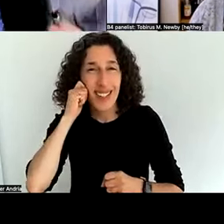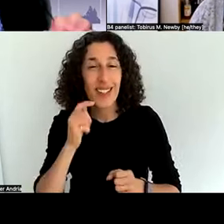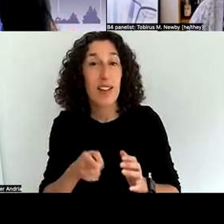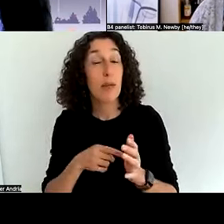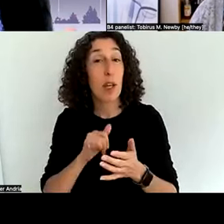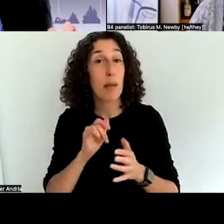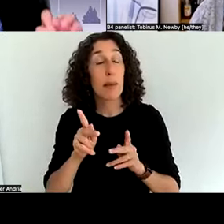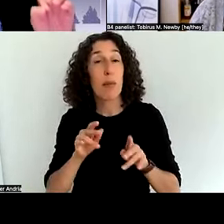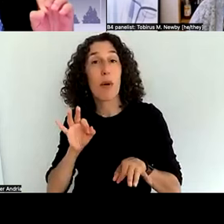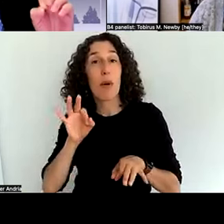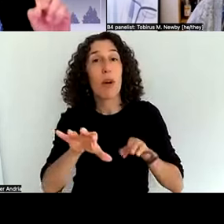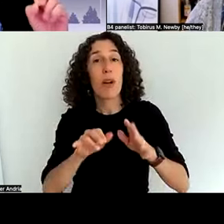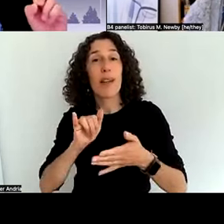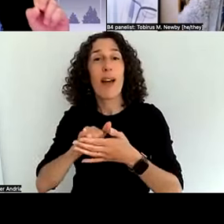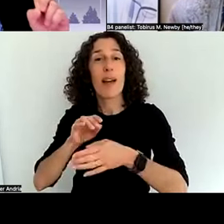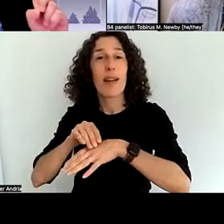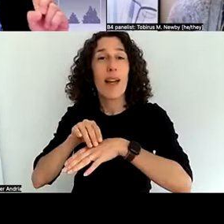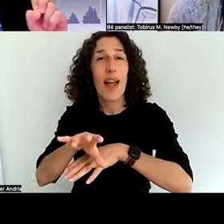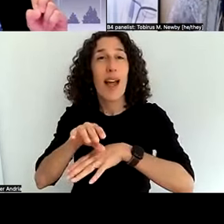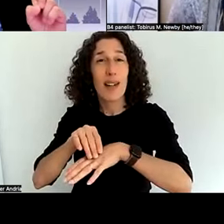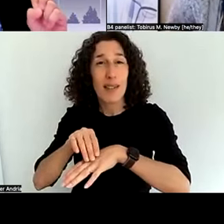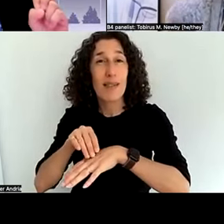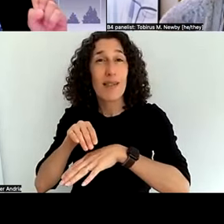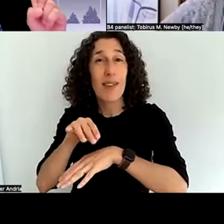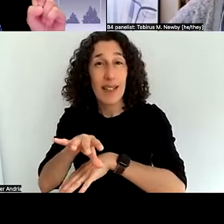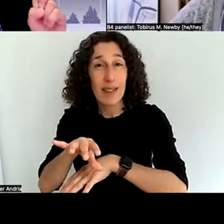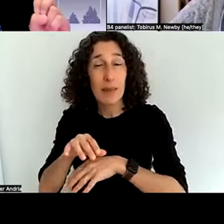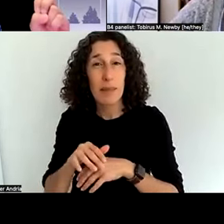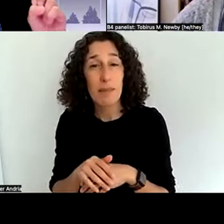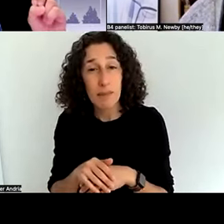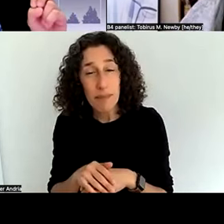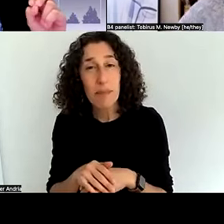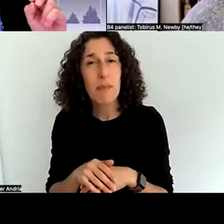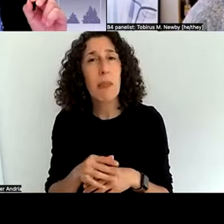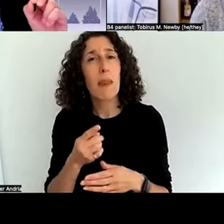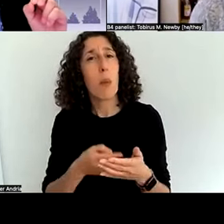something in that that is really interesting to me around what does that mean